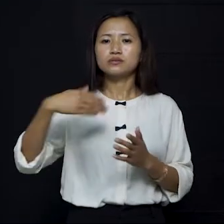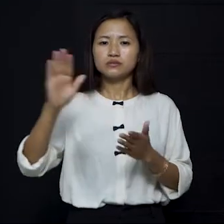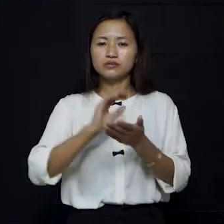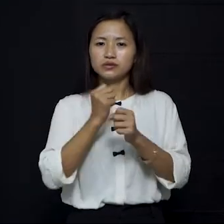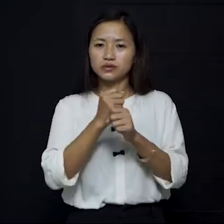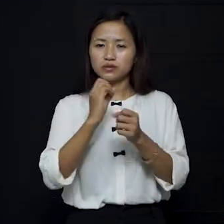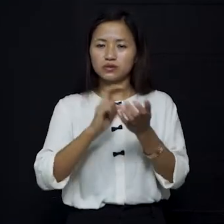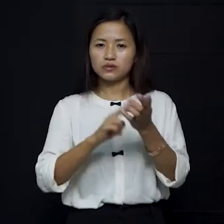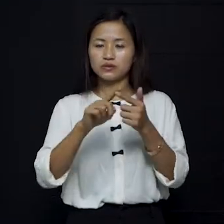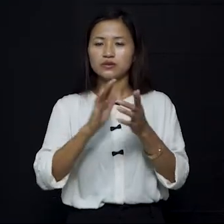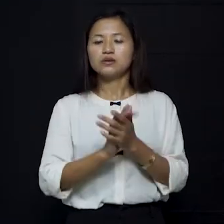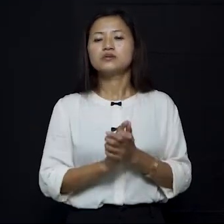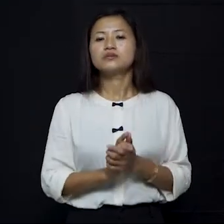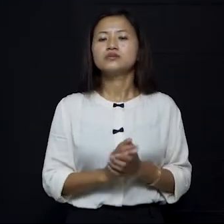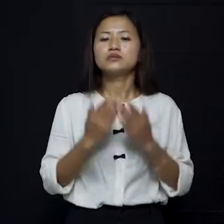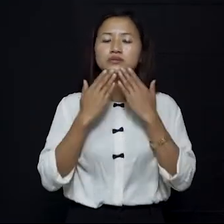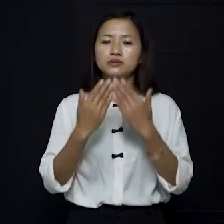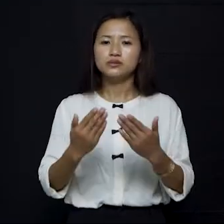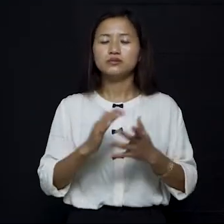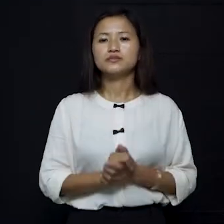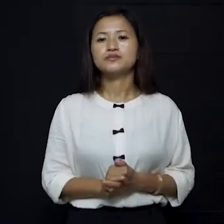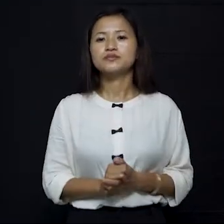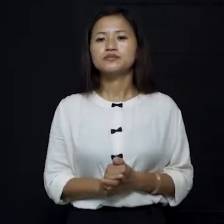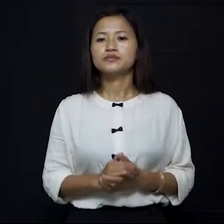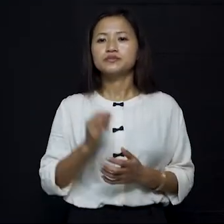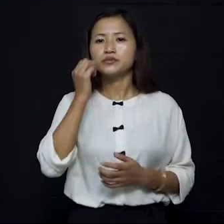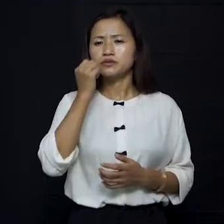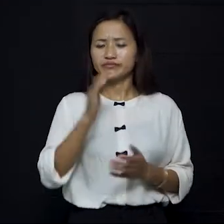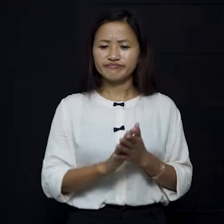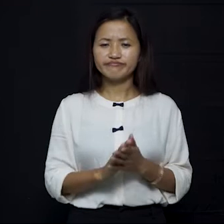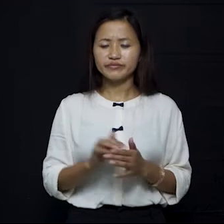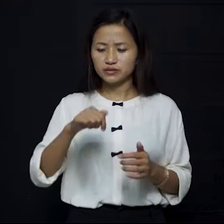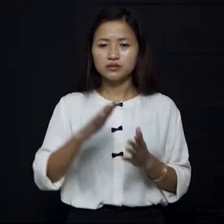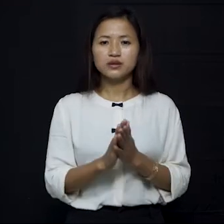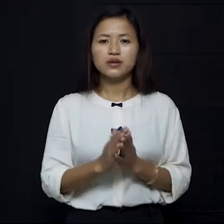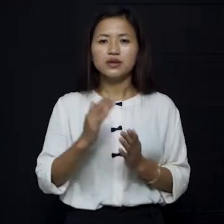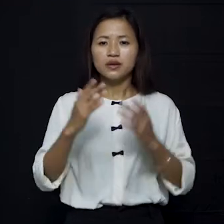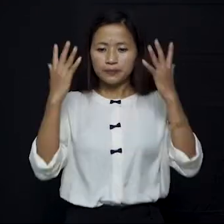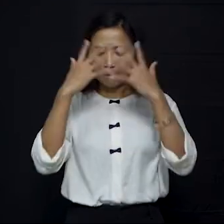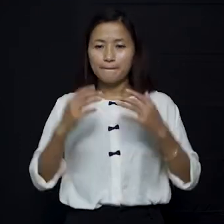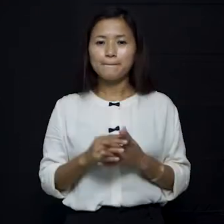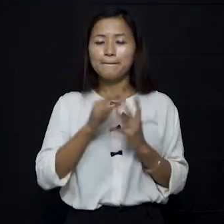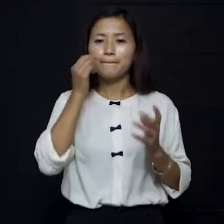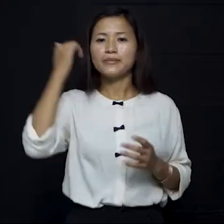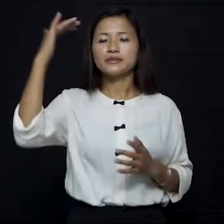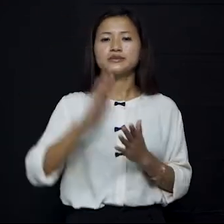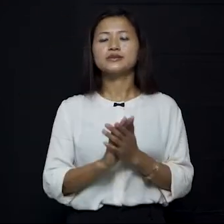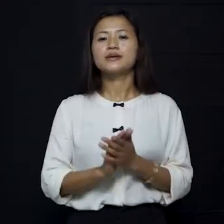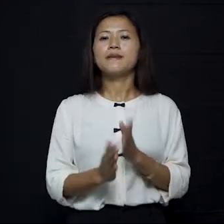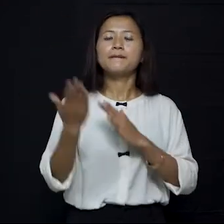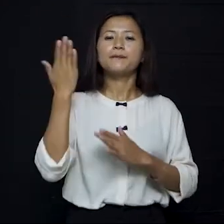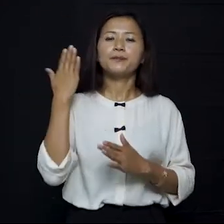because had is Mr. Perfect, okay? In Mr. Past Perfect. In the past tense, you can use only had, okay?